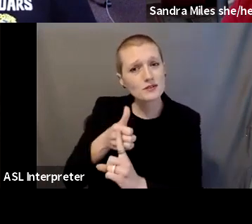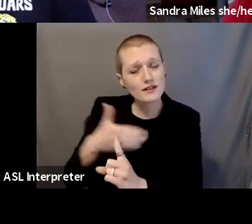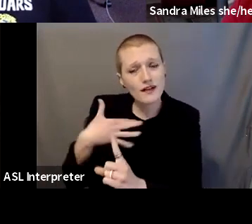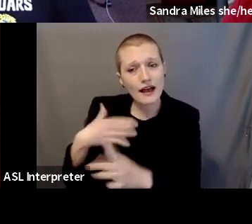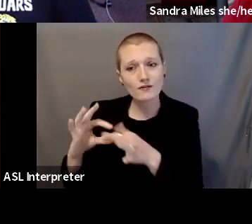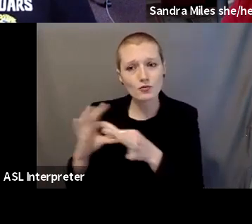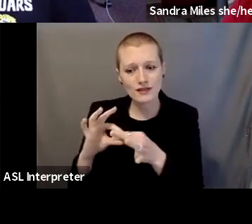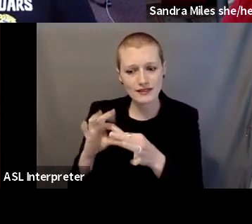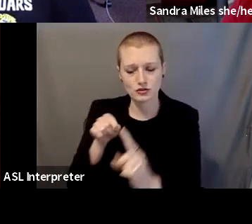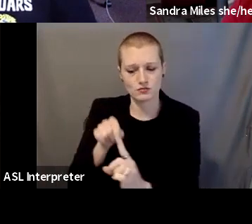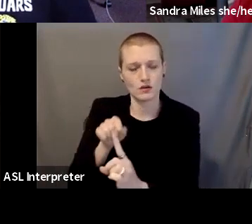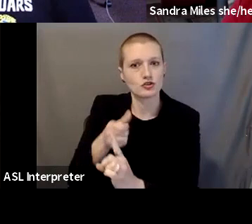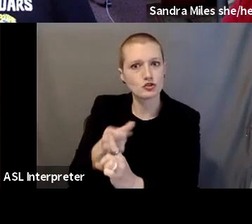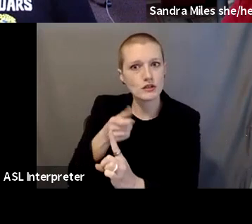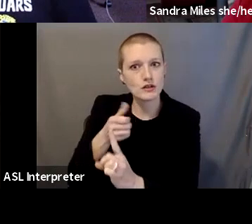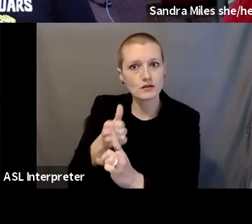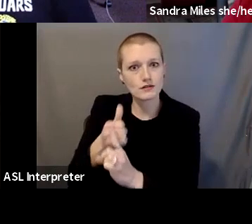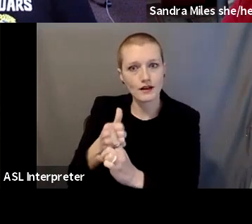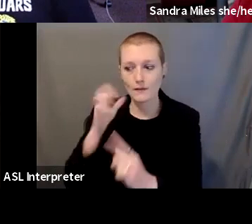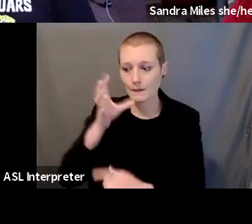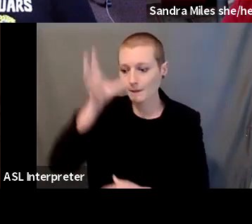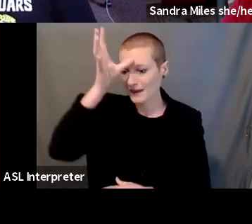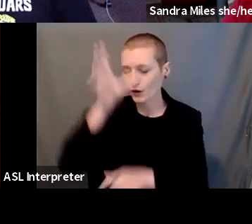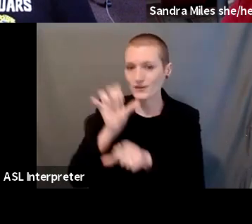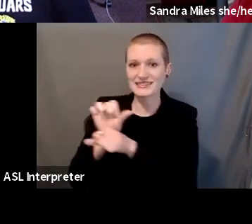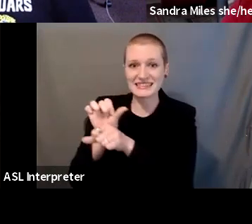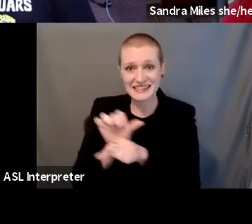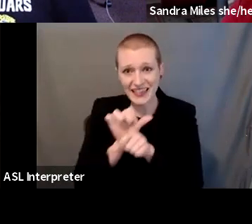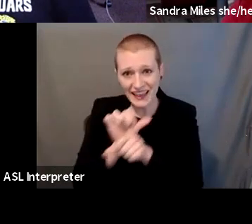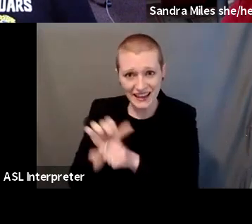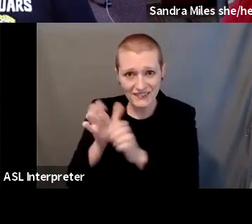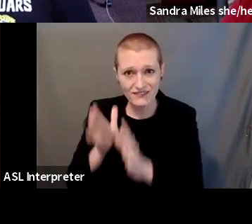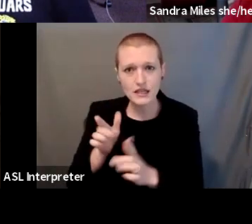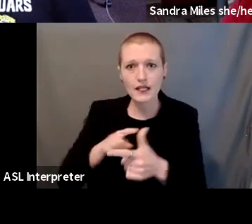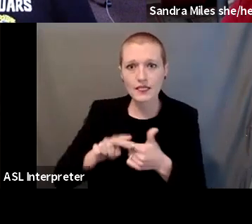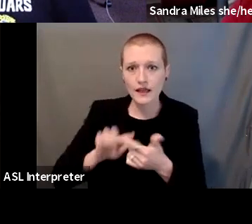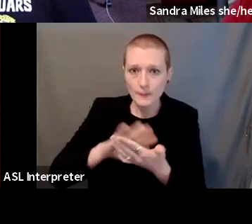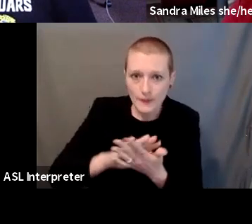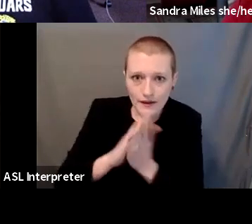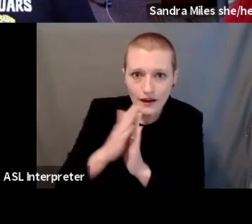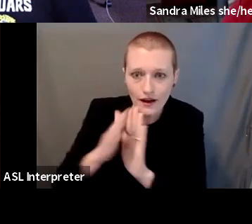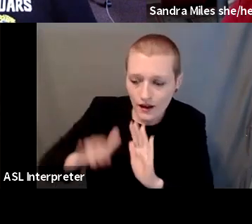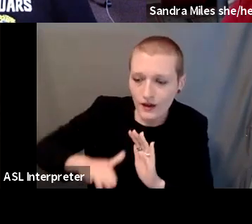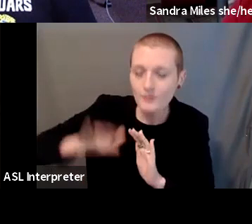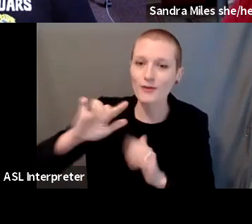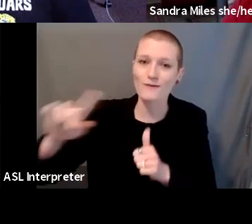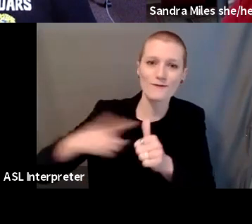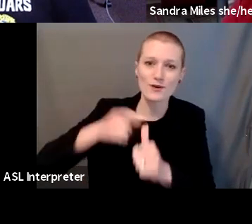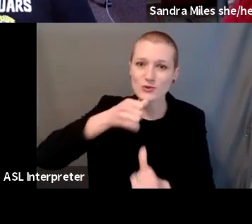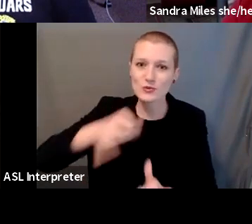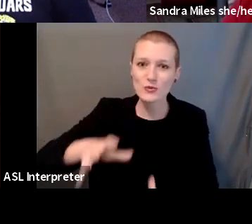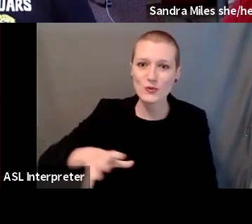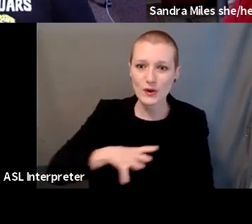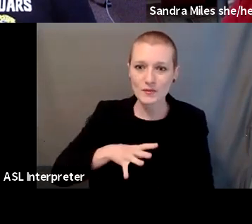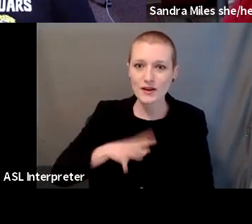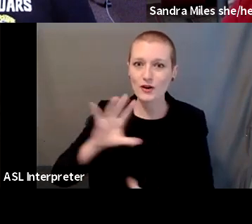of slaves to move into being the first woman to have her statue in the hall, Statuary Hall